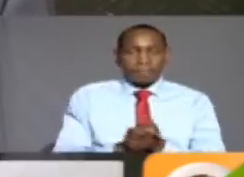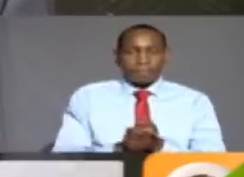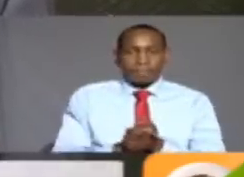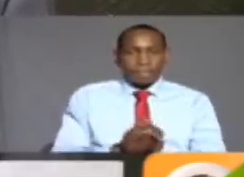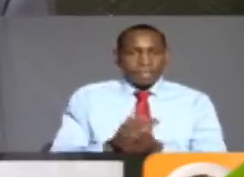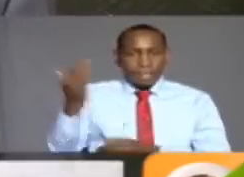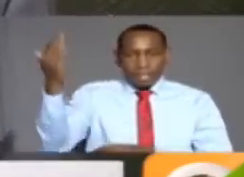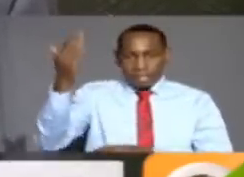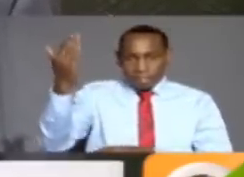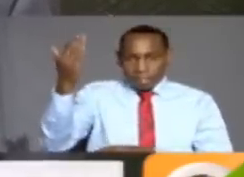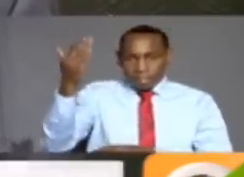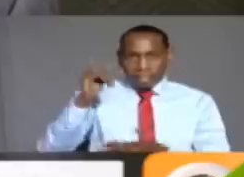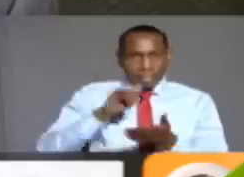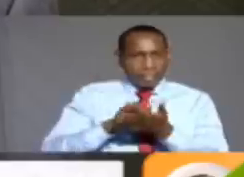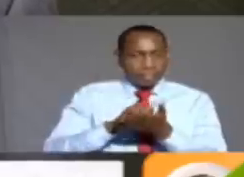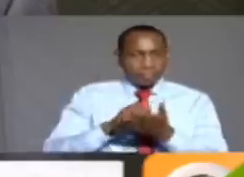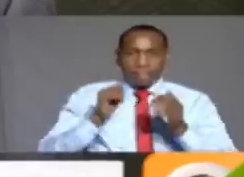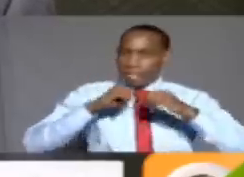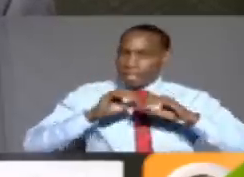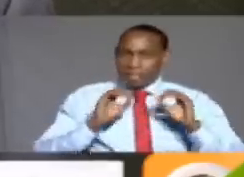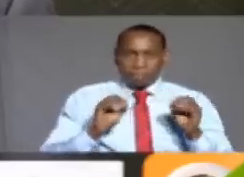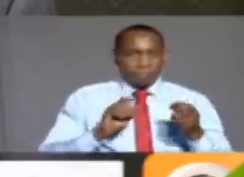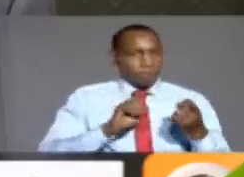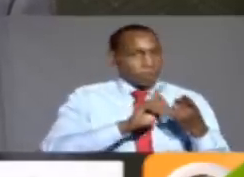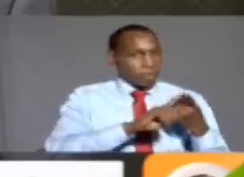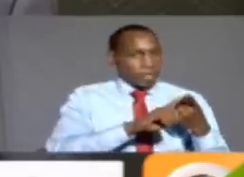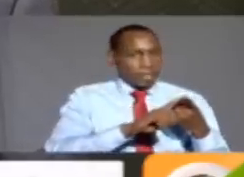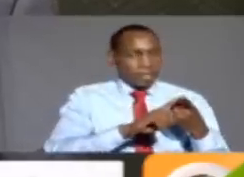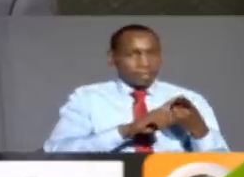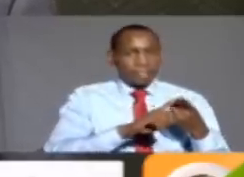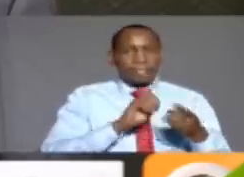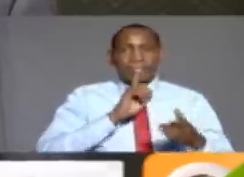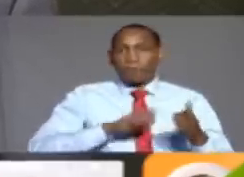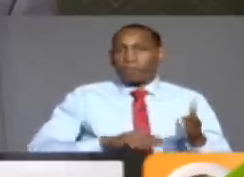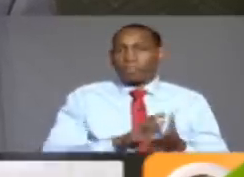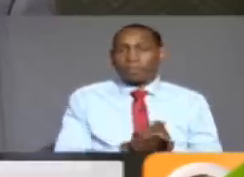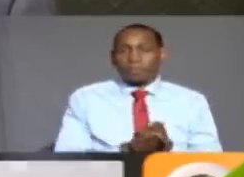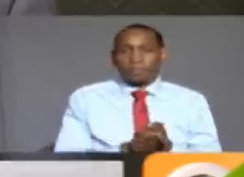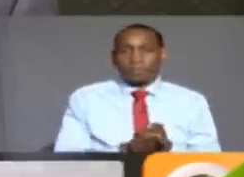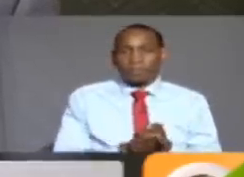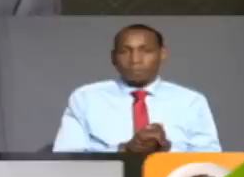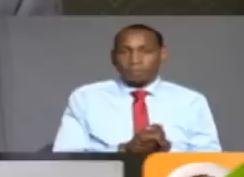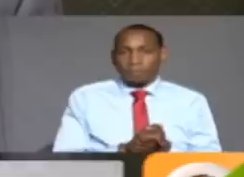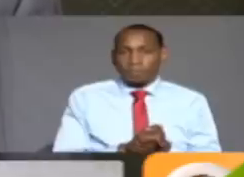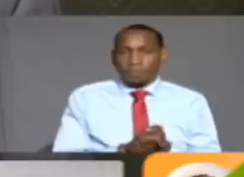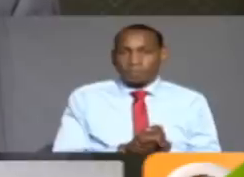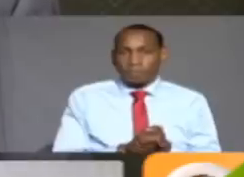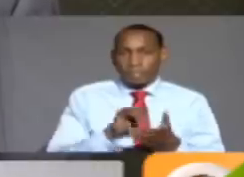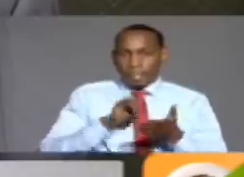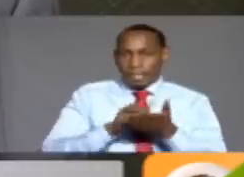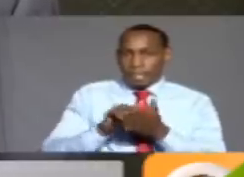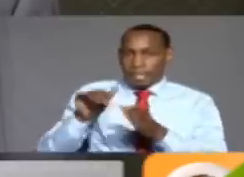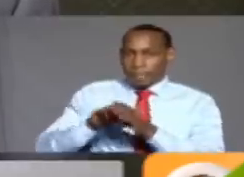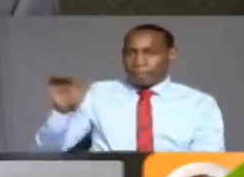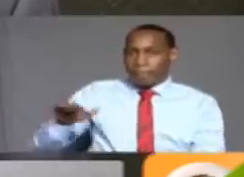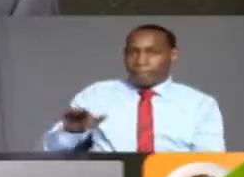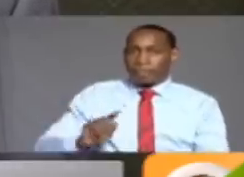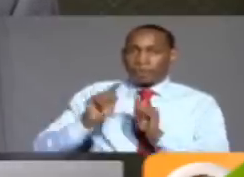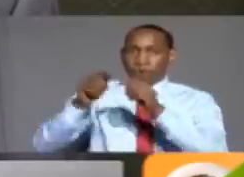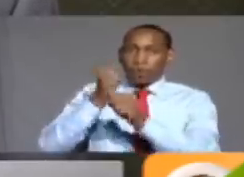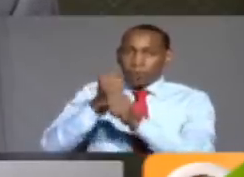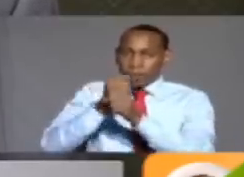out of there which really I wouldn't totally agree with. For example, to say that members of parliament go and work